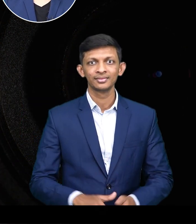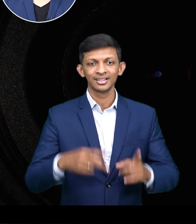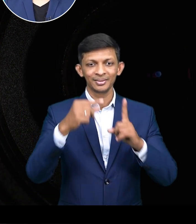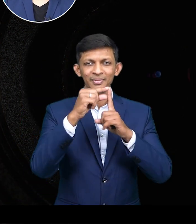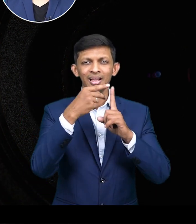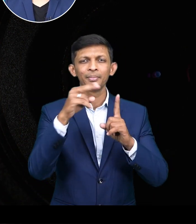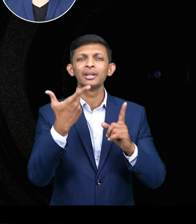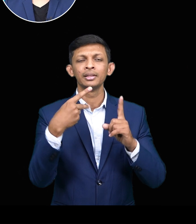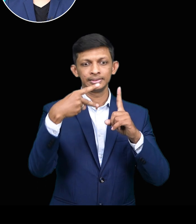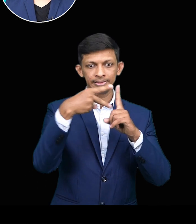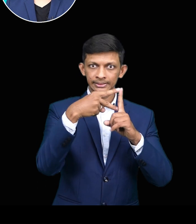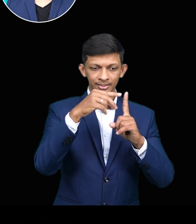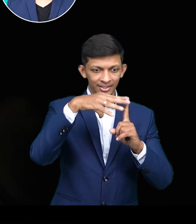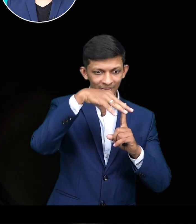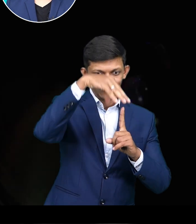Prism.